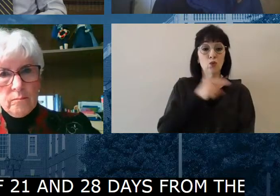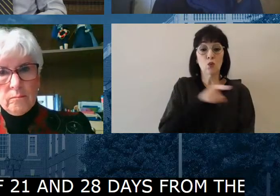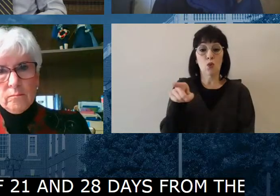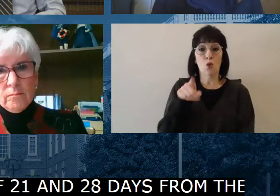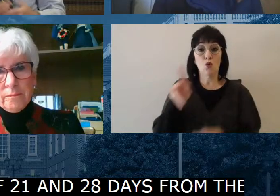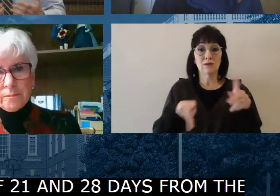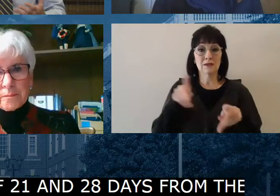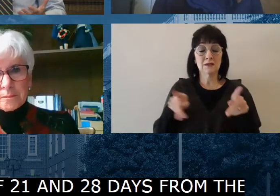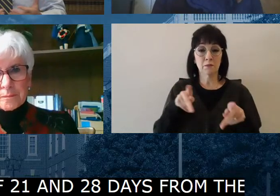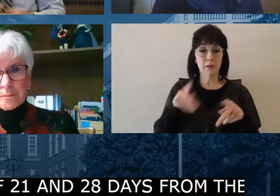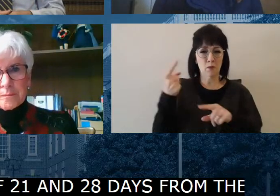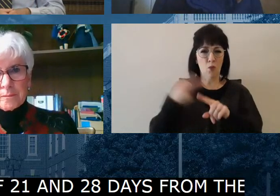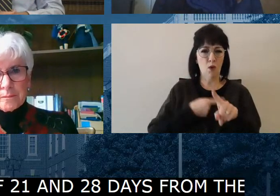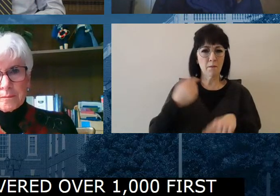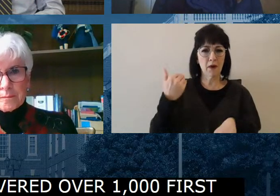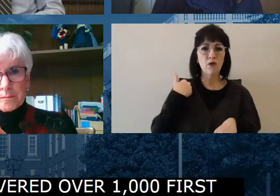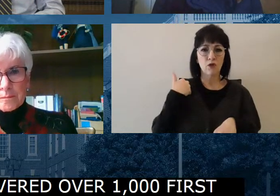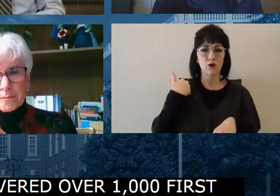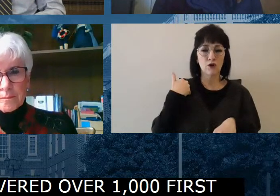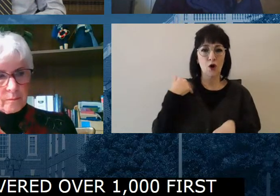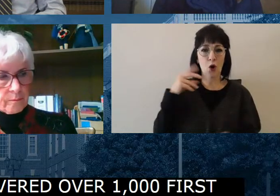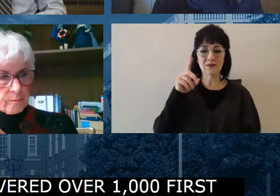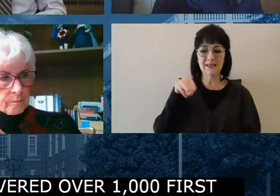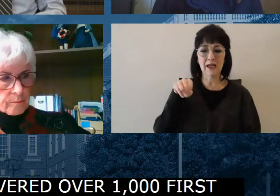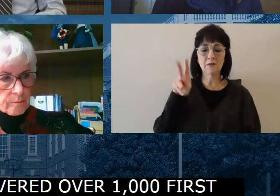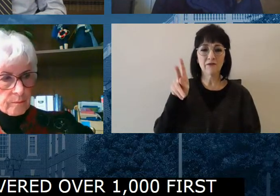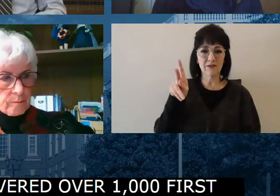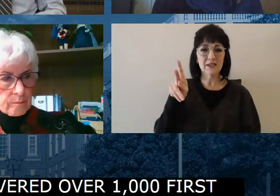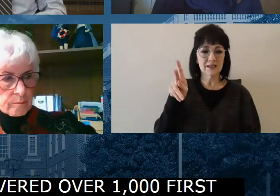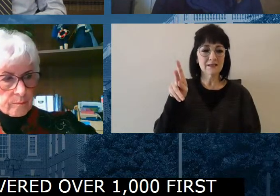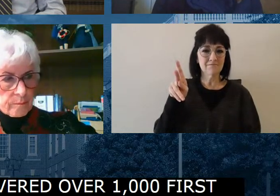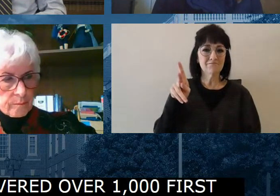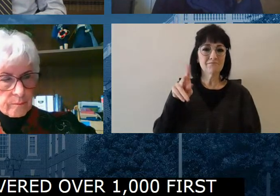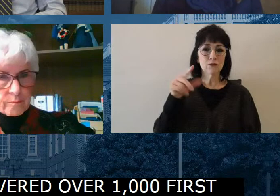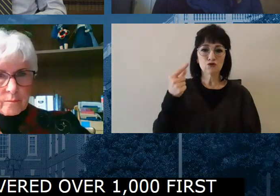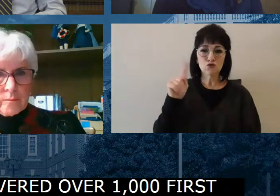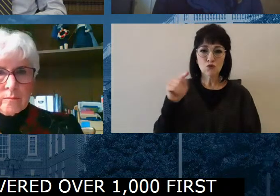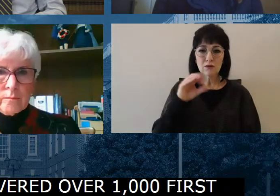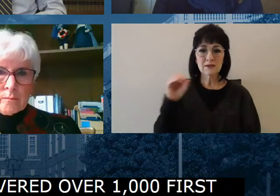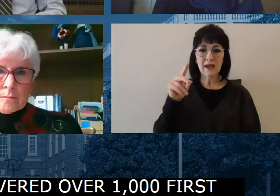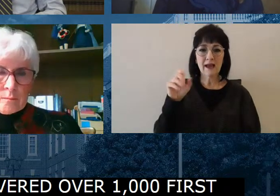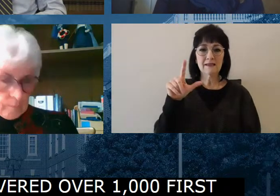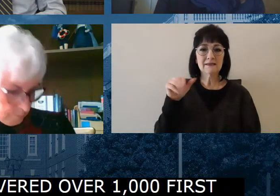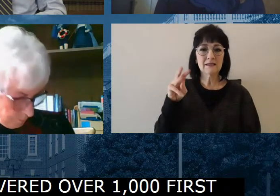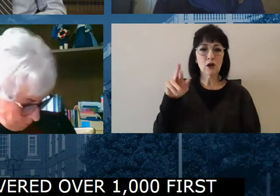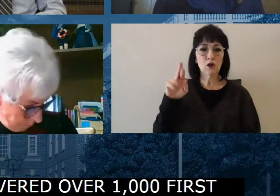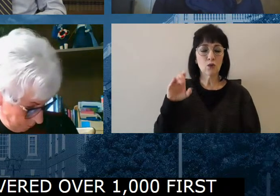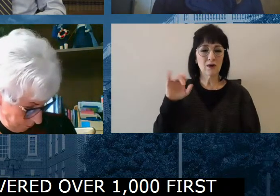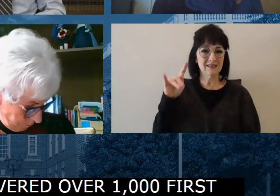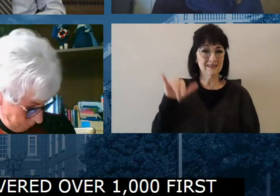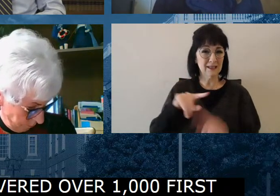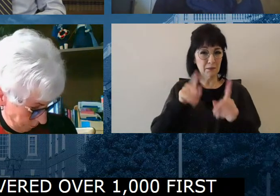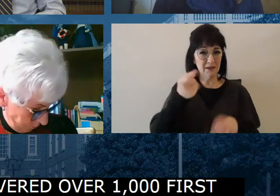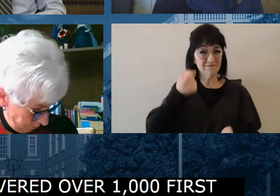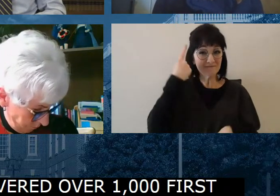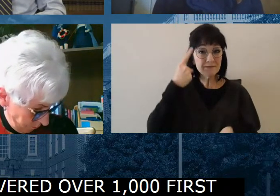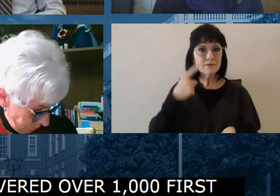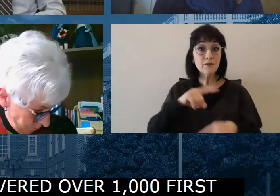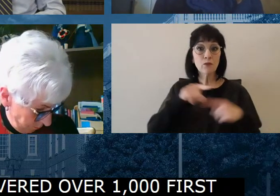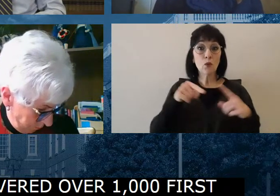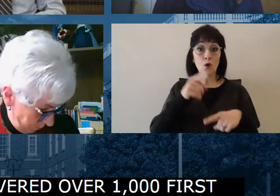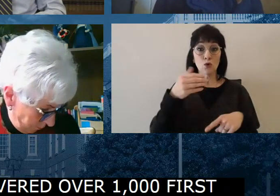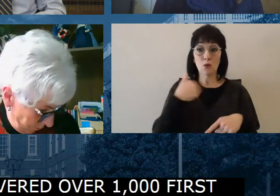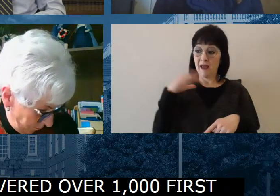so ago. If you think about it, just in simple math, you can, with 50,000 doses